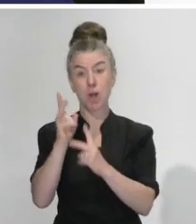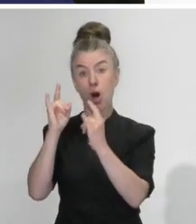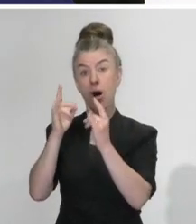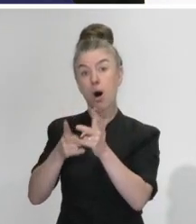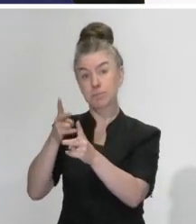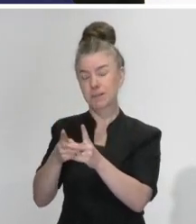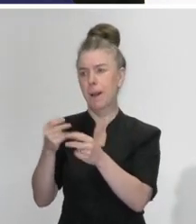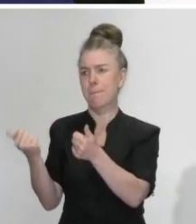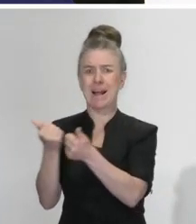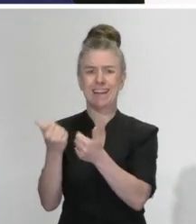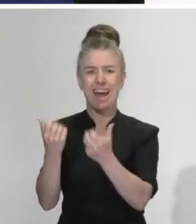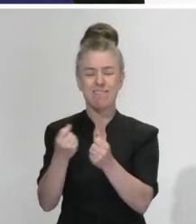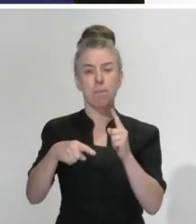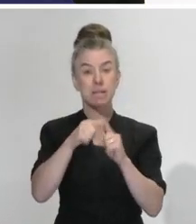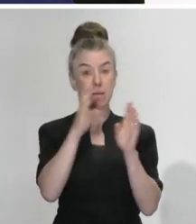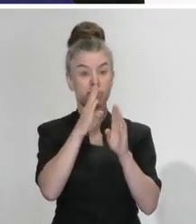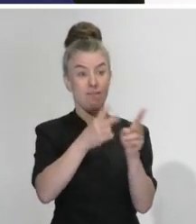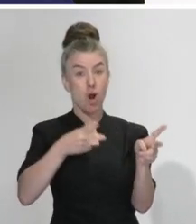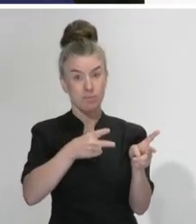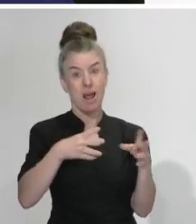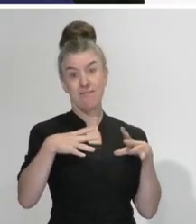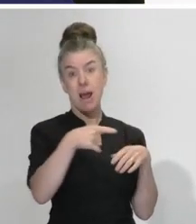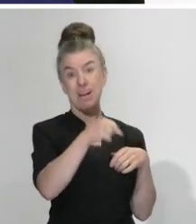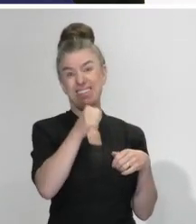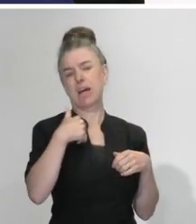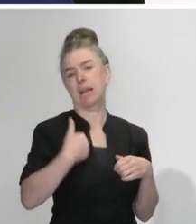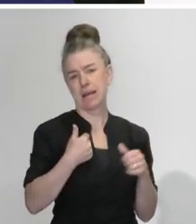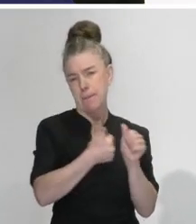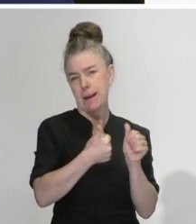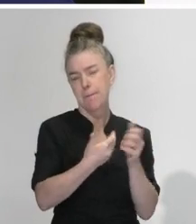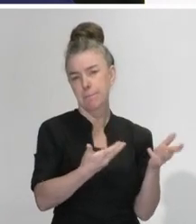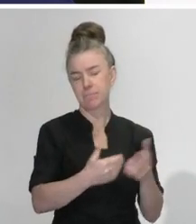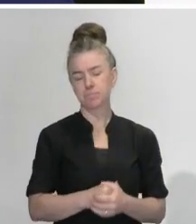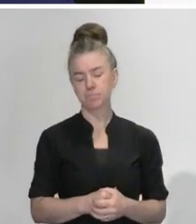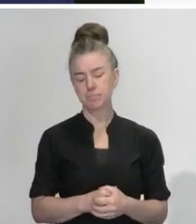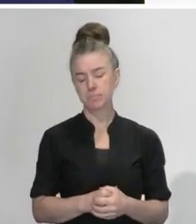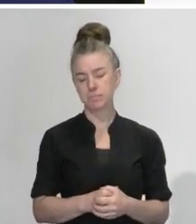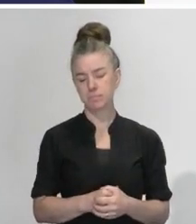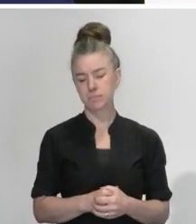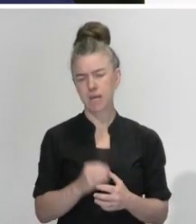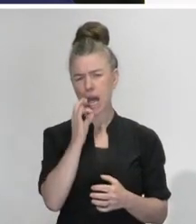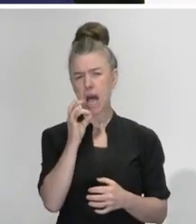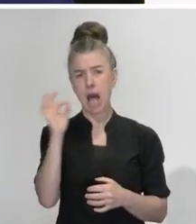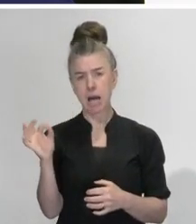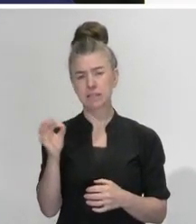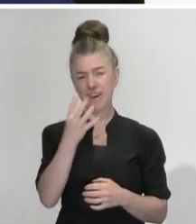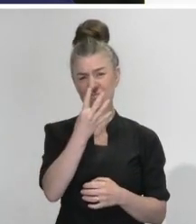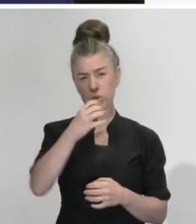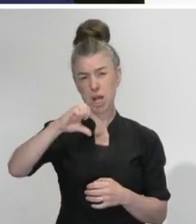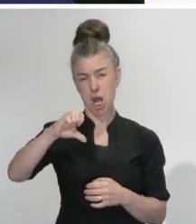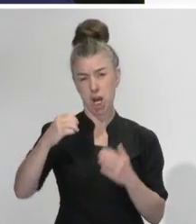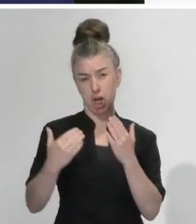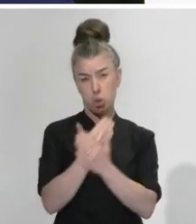private sector capacity as well. Sorry to do this, can I just confirm the numbers at the beginning? So you said there were 49 new cases and 20 new